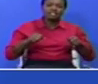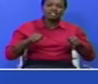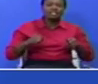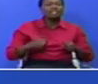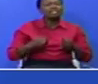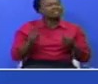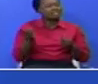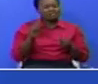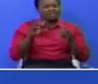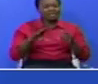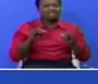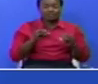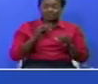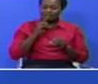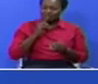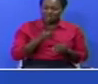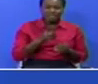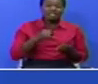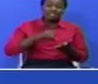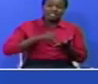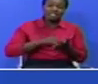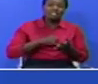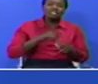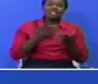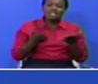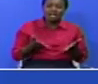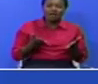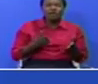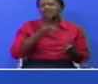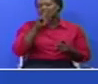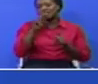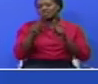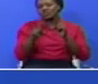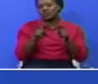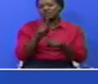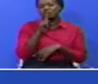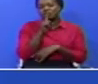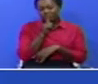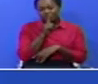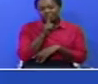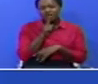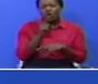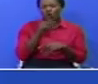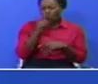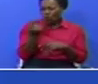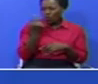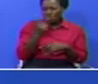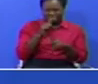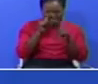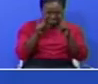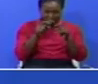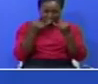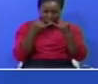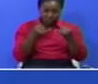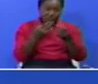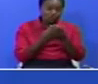those demands, insisting that at the moment they were not really required to be under oath. They were just seeking information that both the cabinet secretary